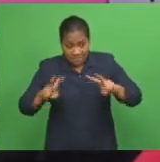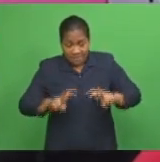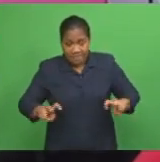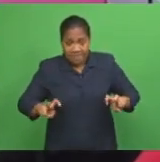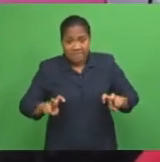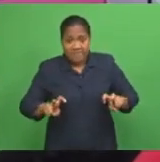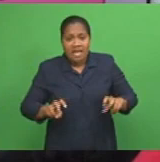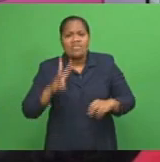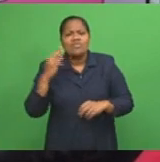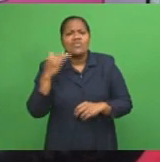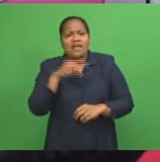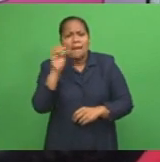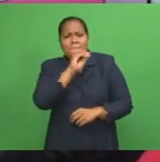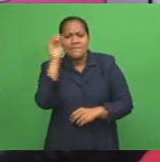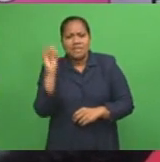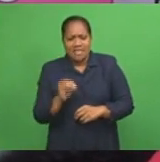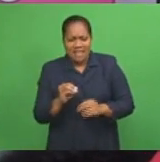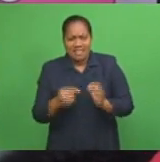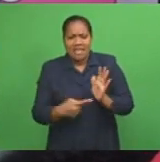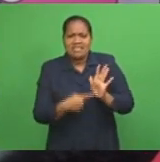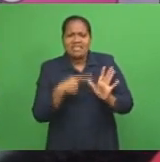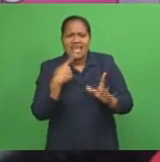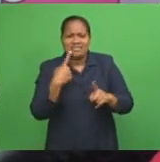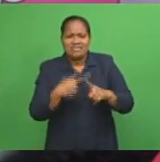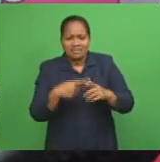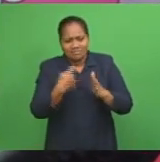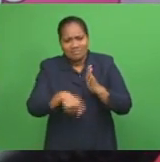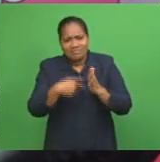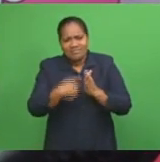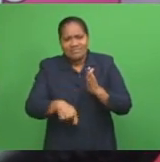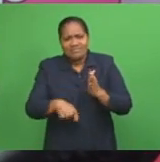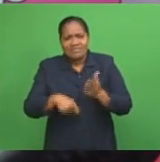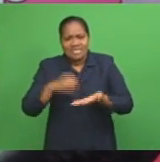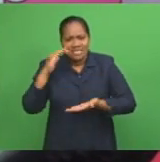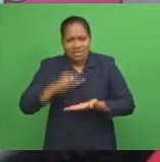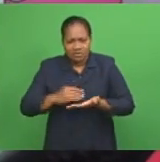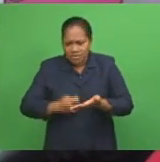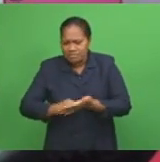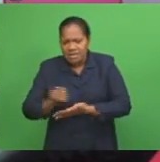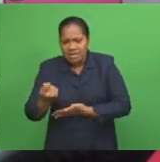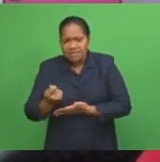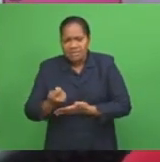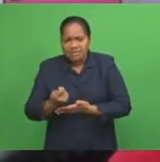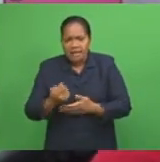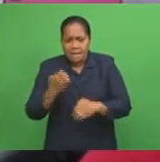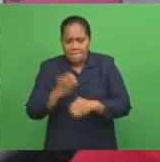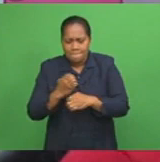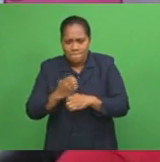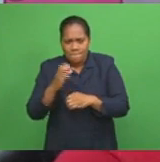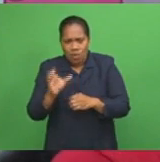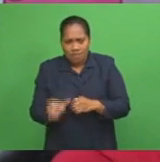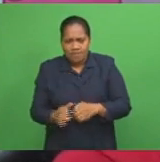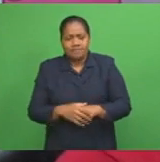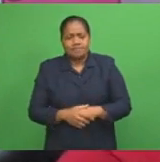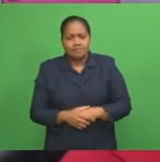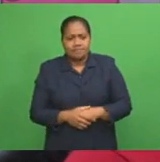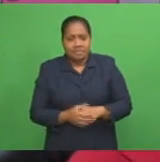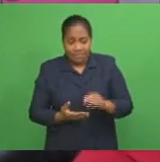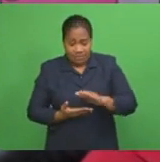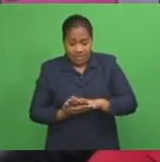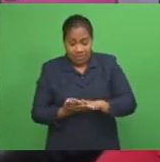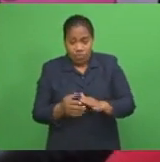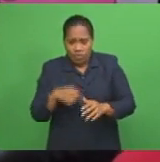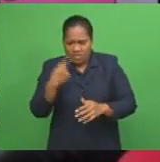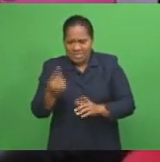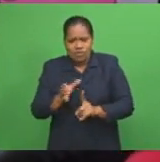the 300% tax deduction for employees who pay their employees who self-quarantine under the directive of the Ministry of Health. That